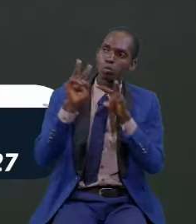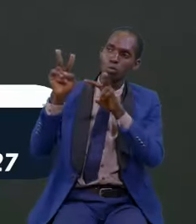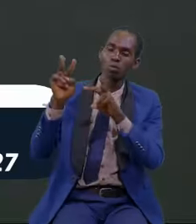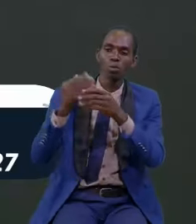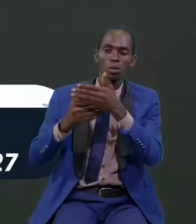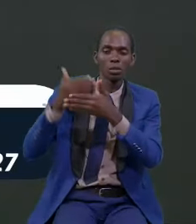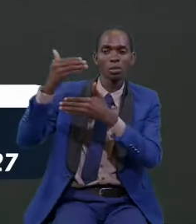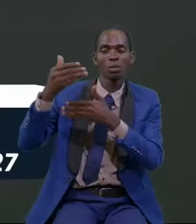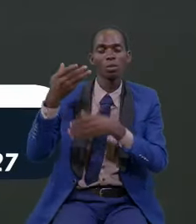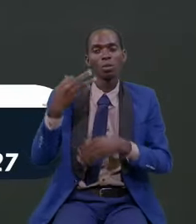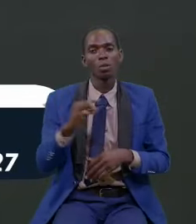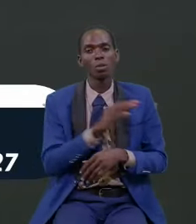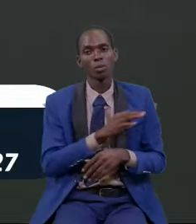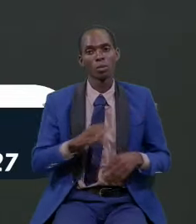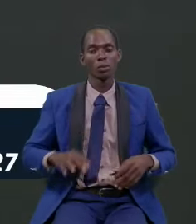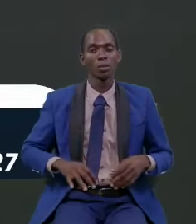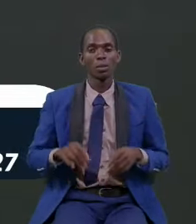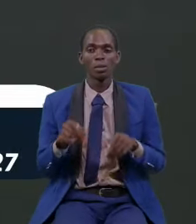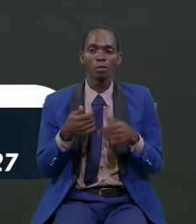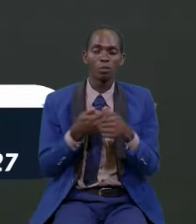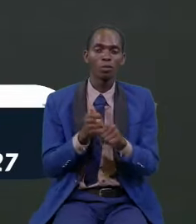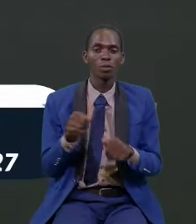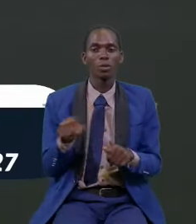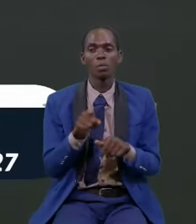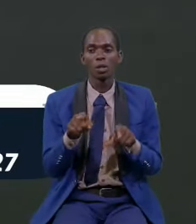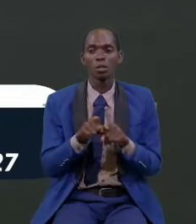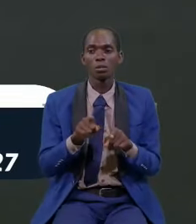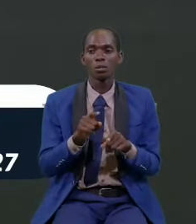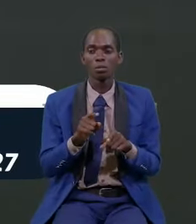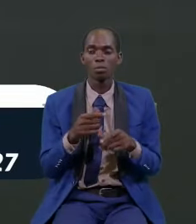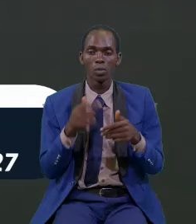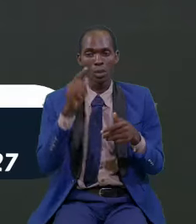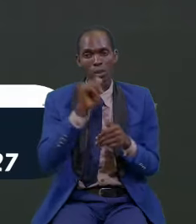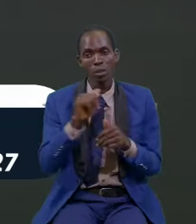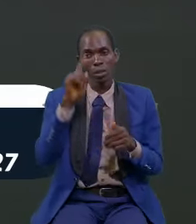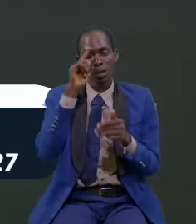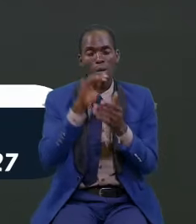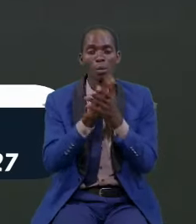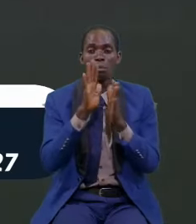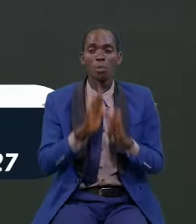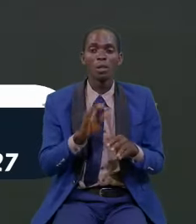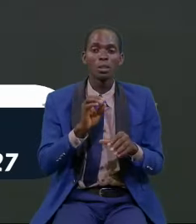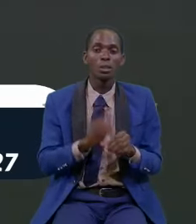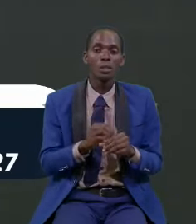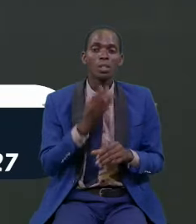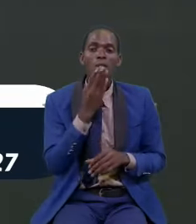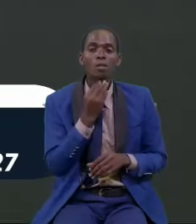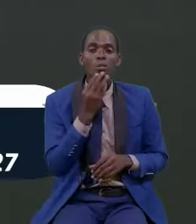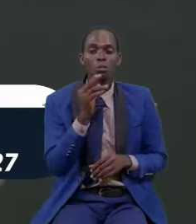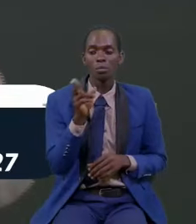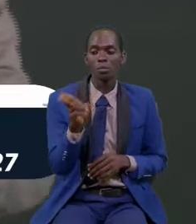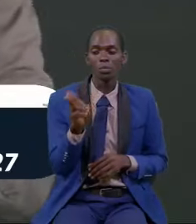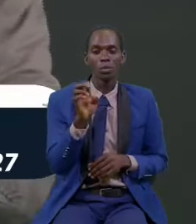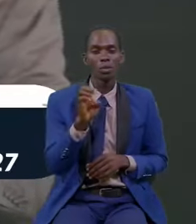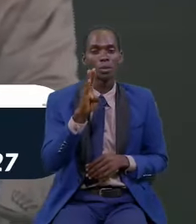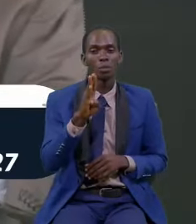a believer. Hebrews chapter 6, verse 19.